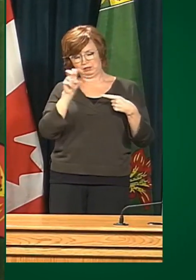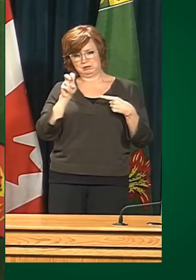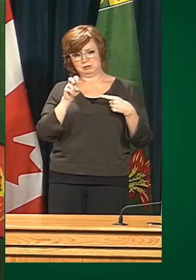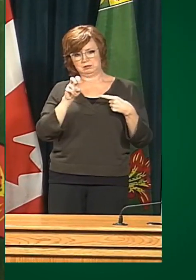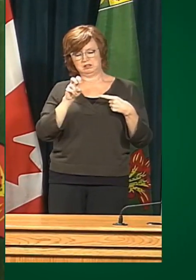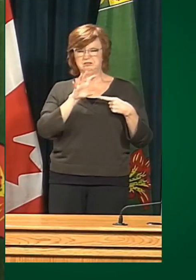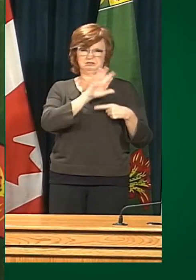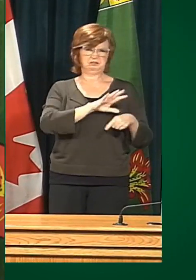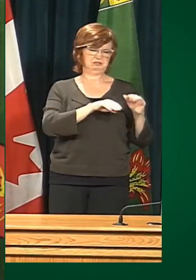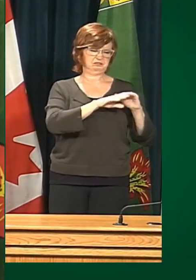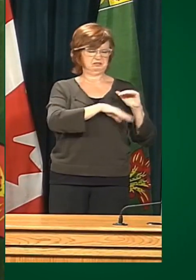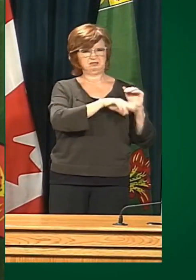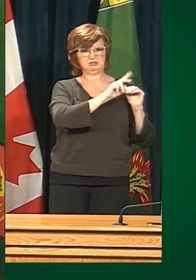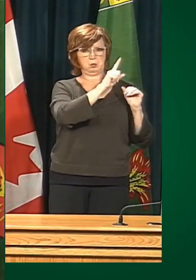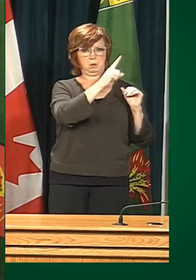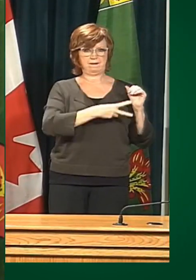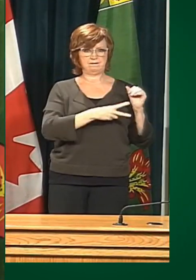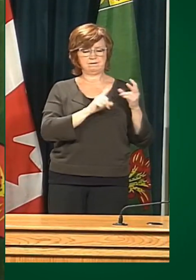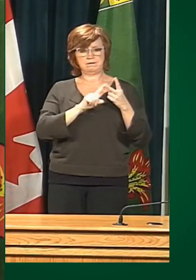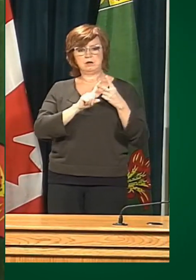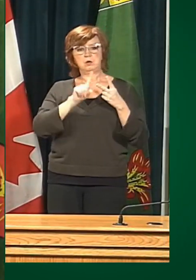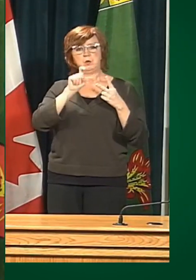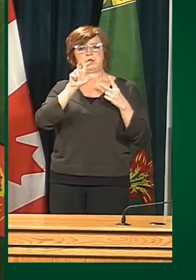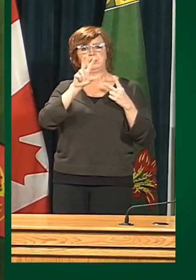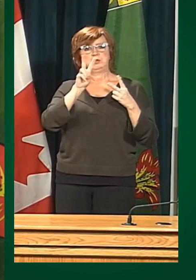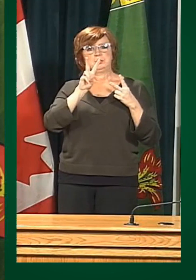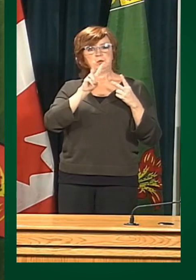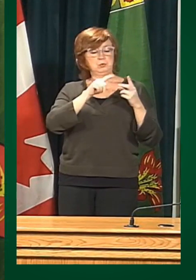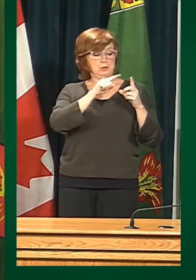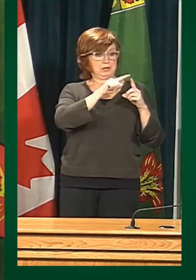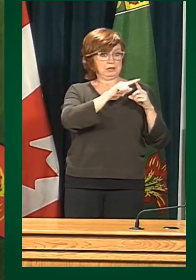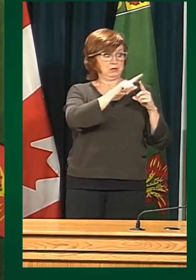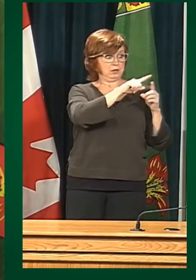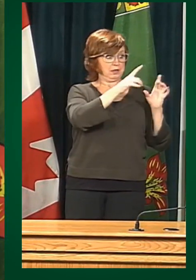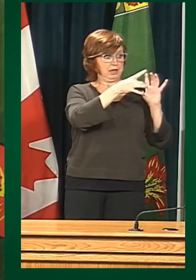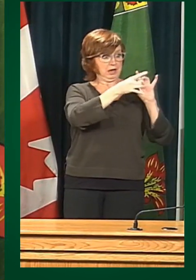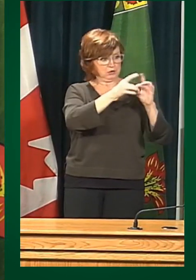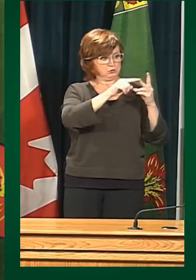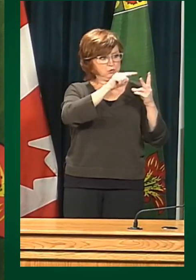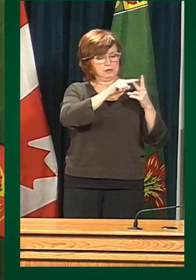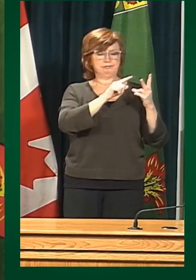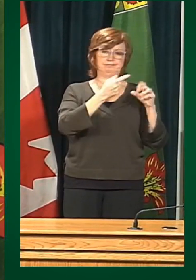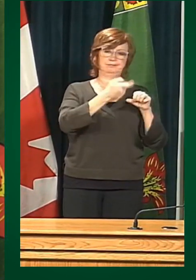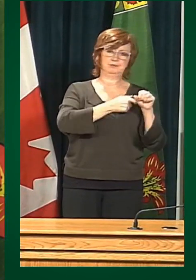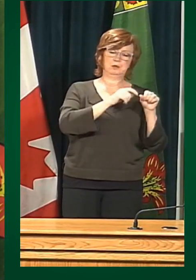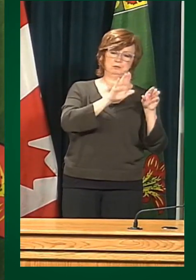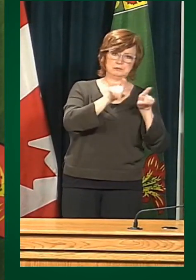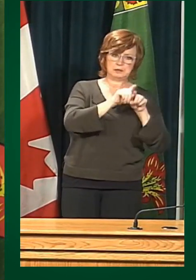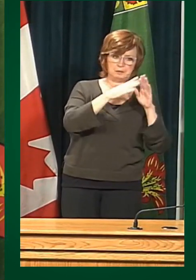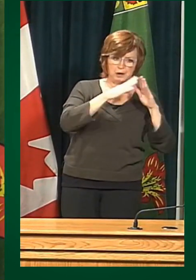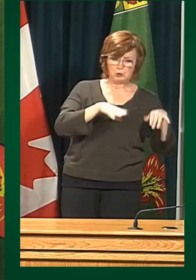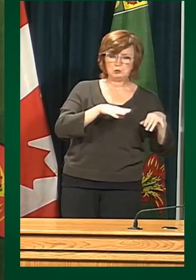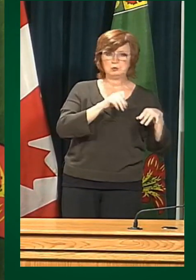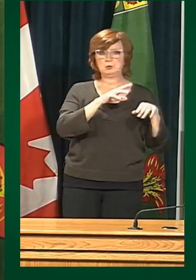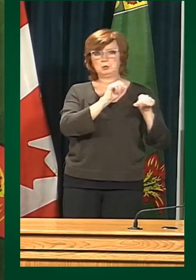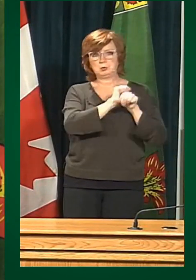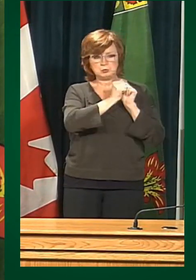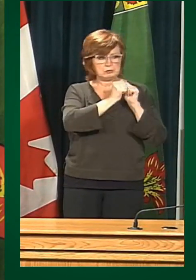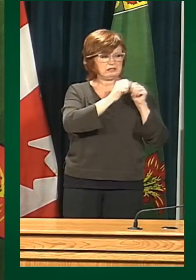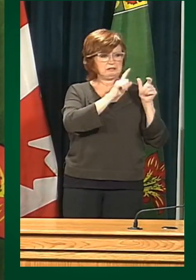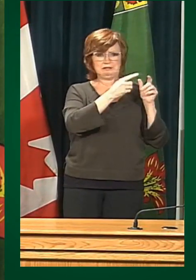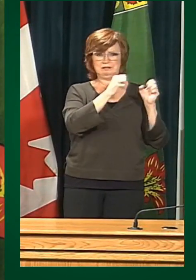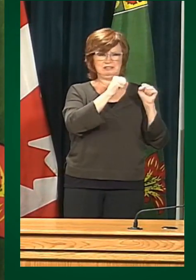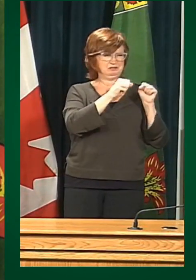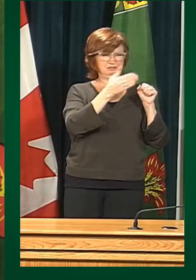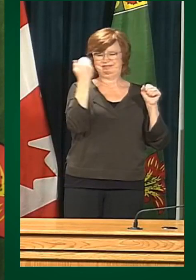less than half. 132 are contacts of travel-related cases, usually close household contacts or linked to mass gatherings that happened